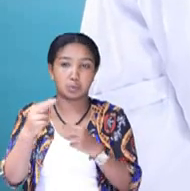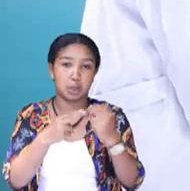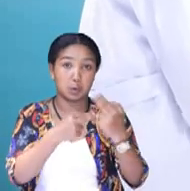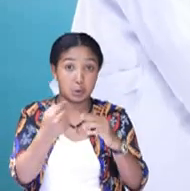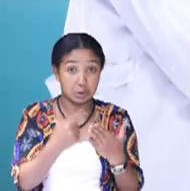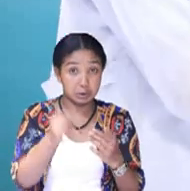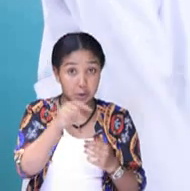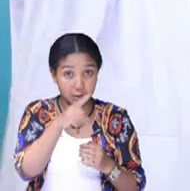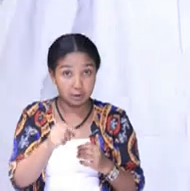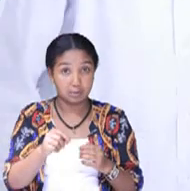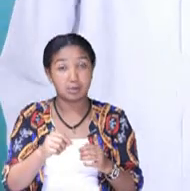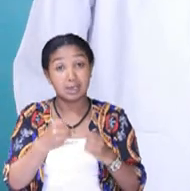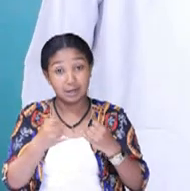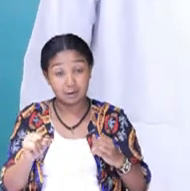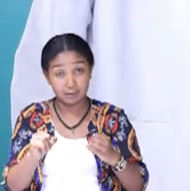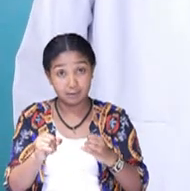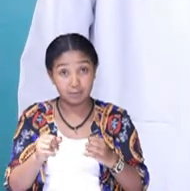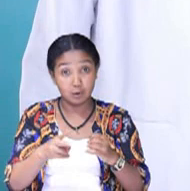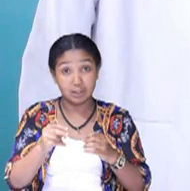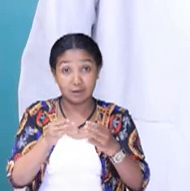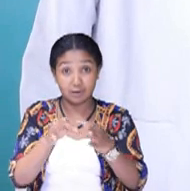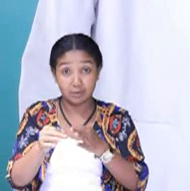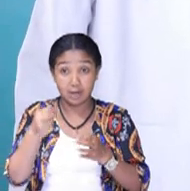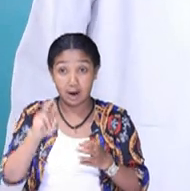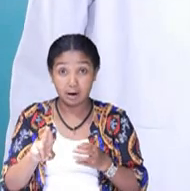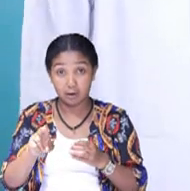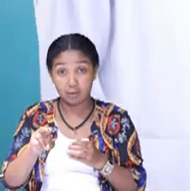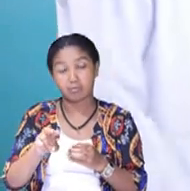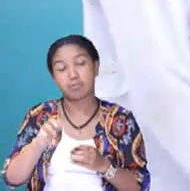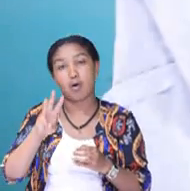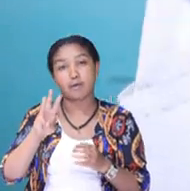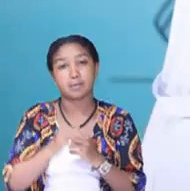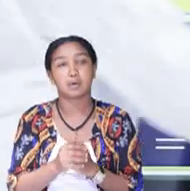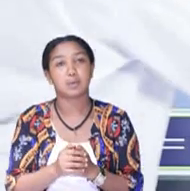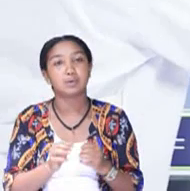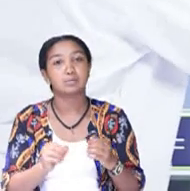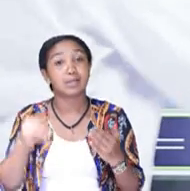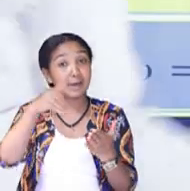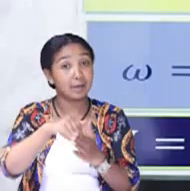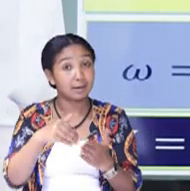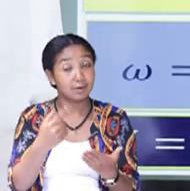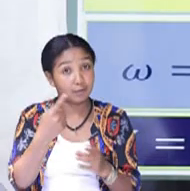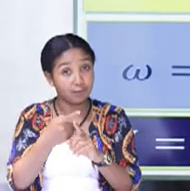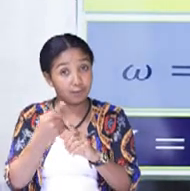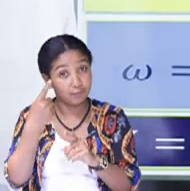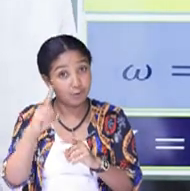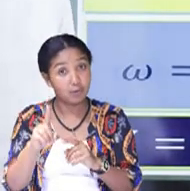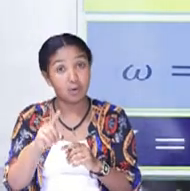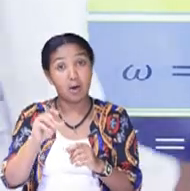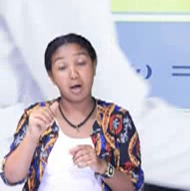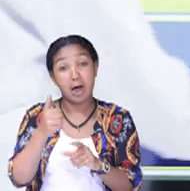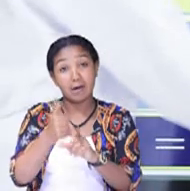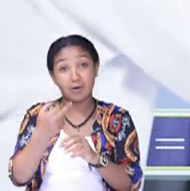crisscross this, and linear velocity can be defined as radius r times angular velocity. And again, for